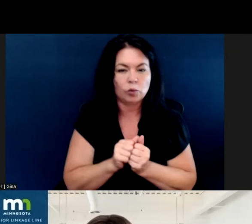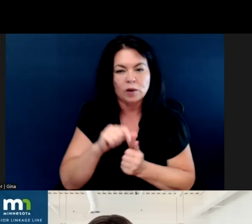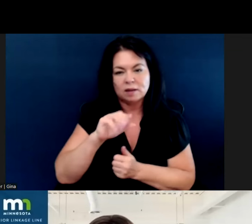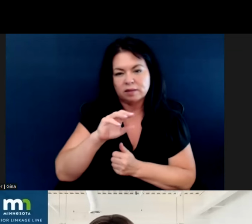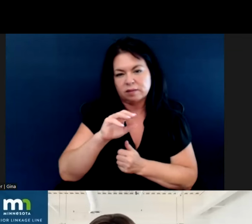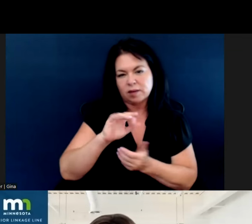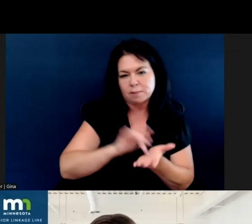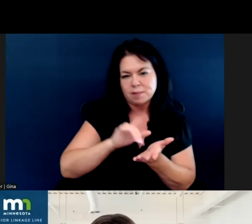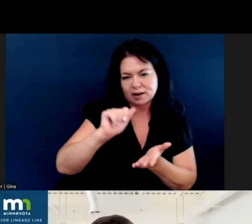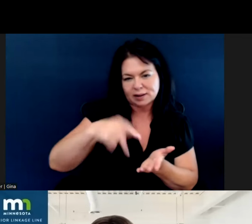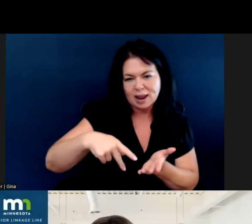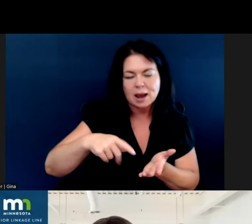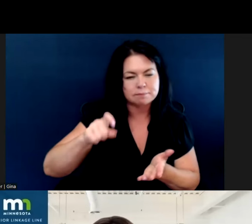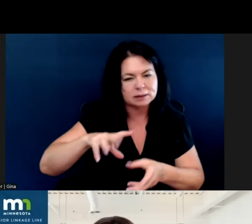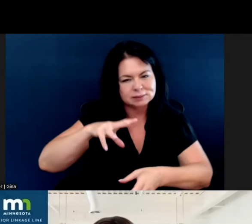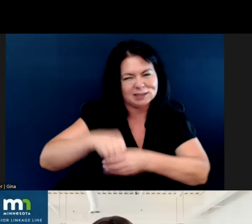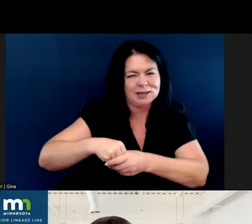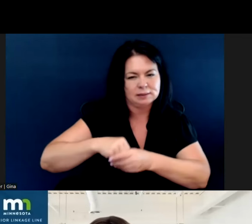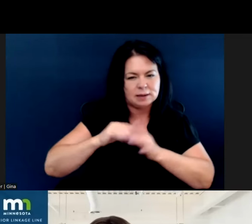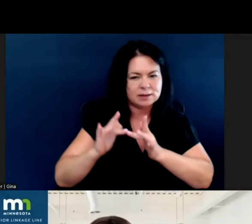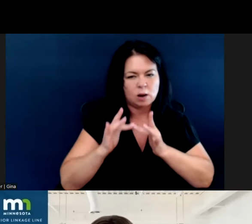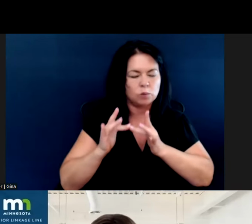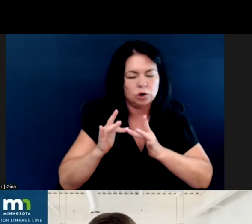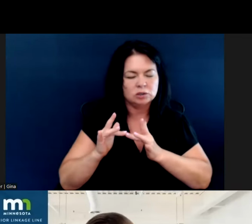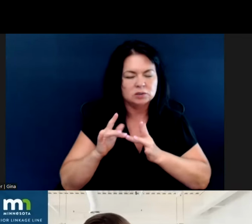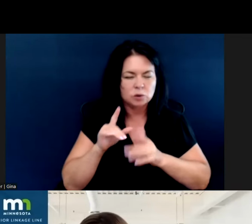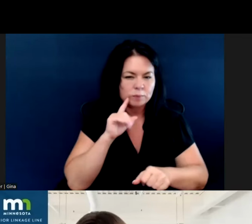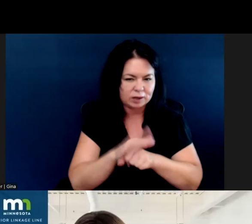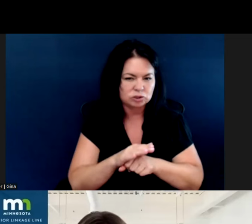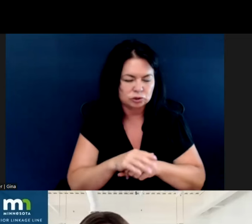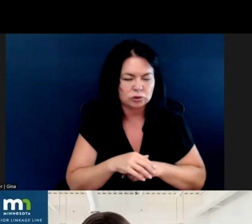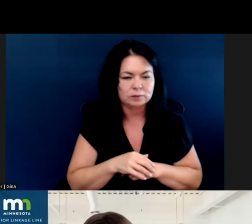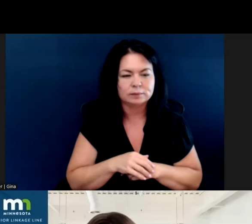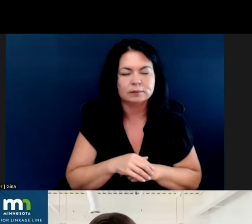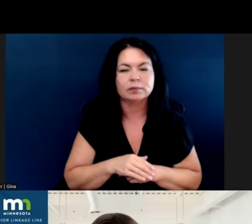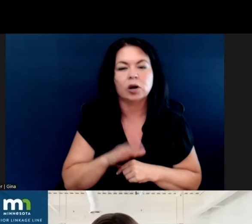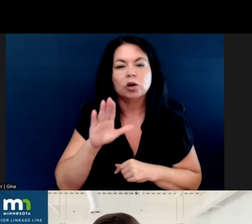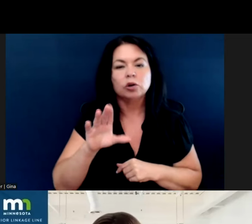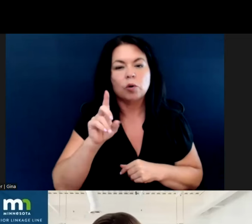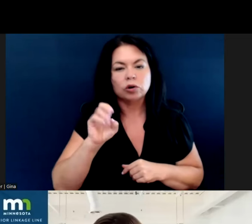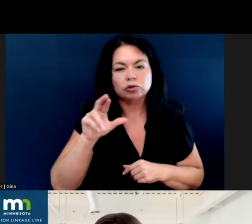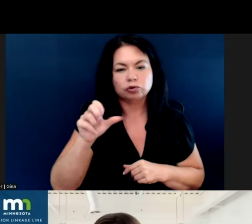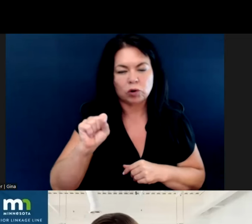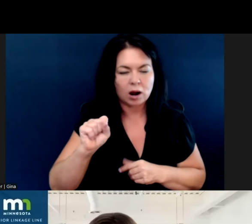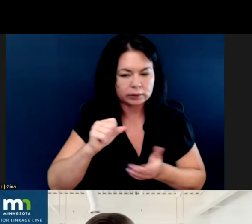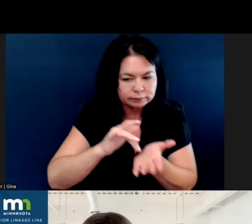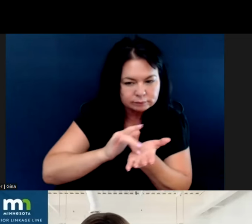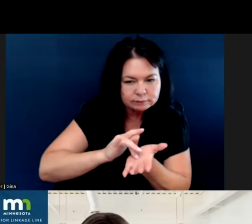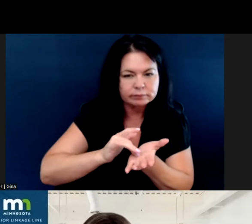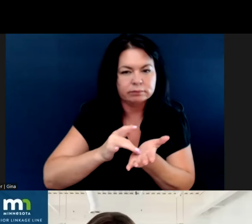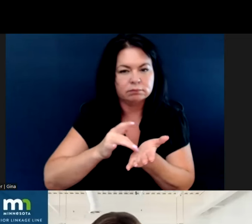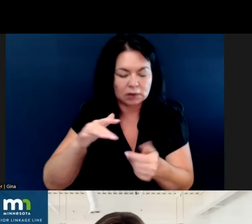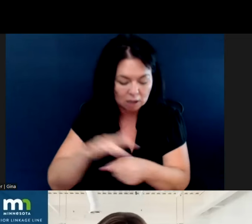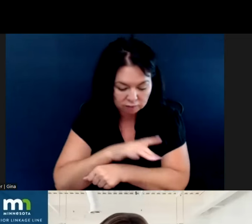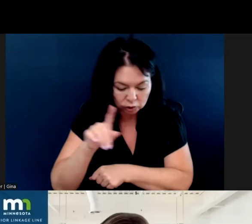their network. So make sure your provider's within that network. Are your prescription drugs covered? Like we mentioned, prescription drugs